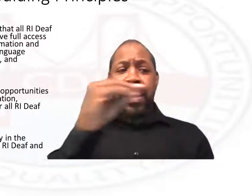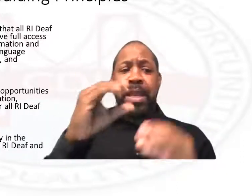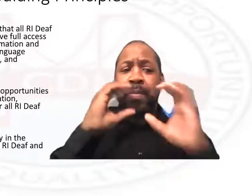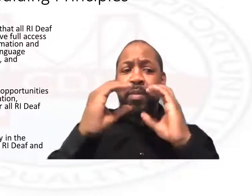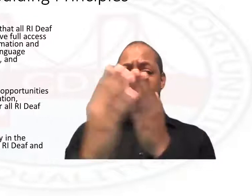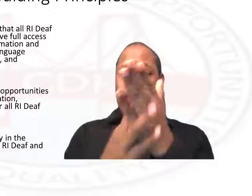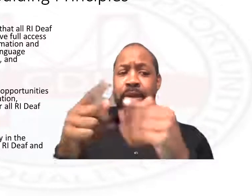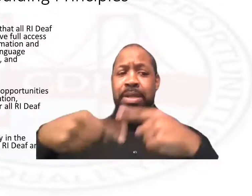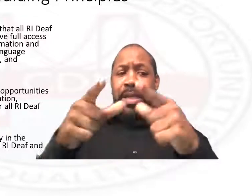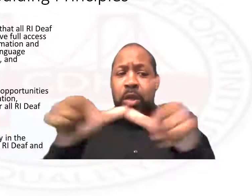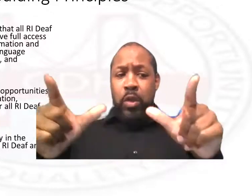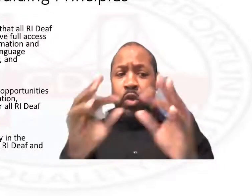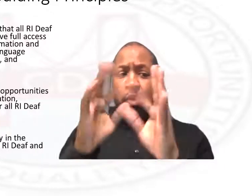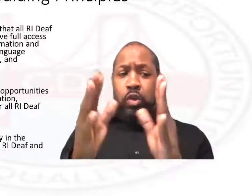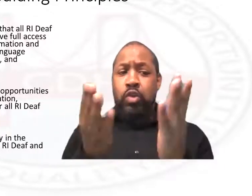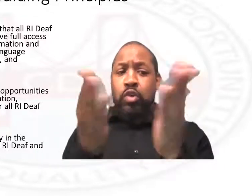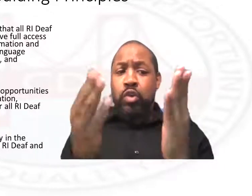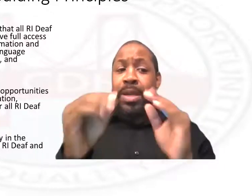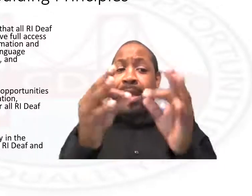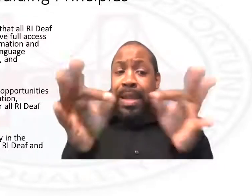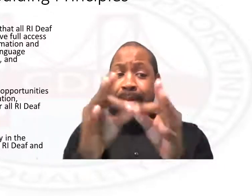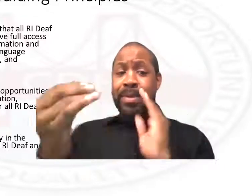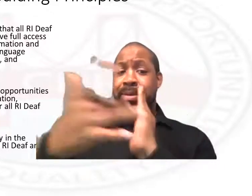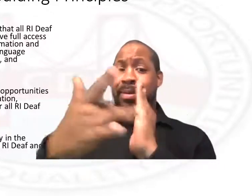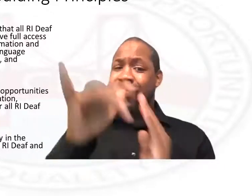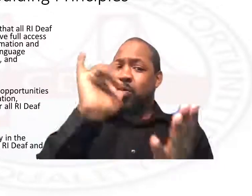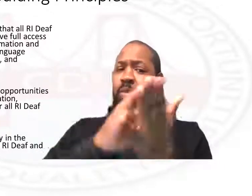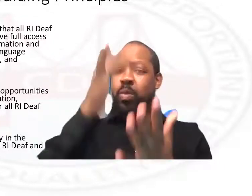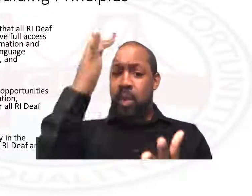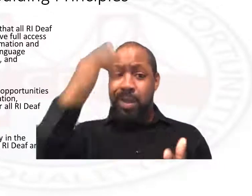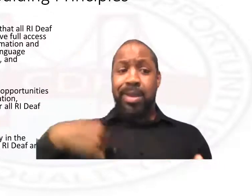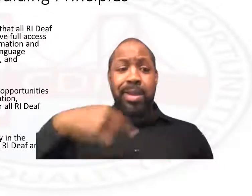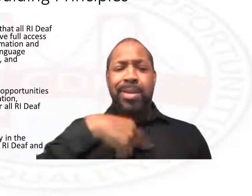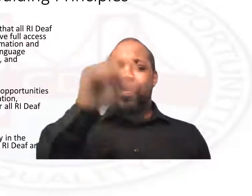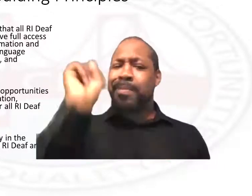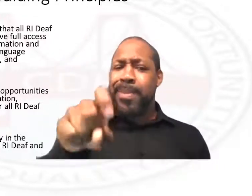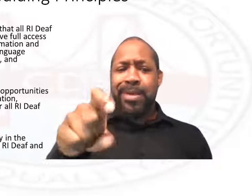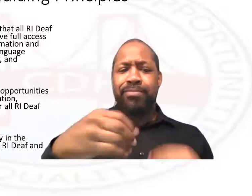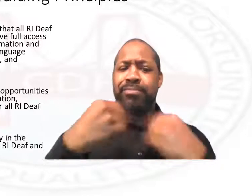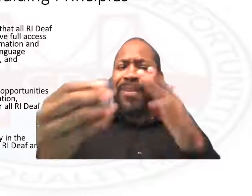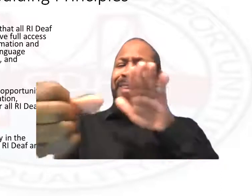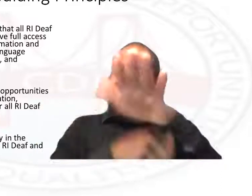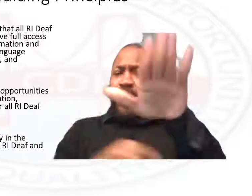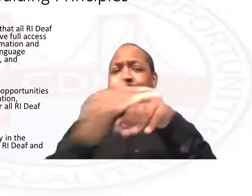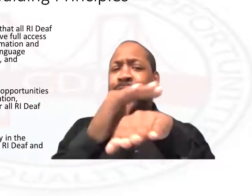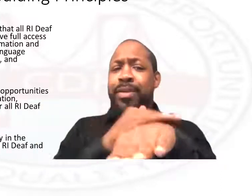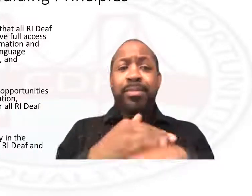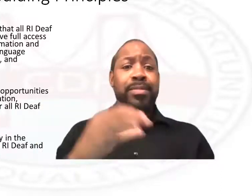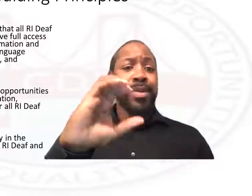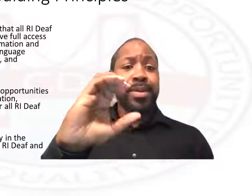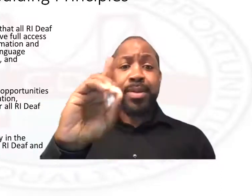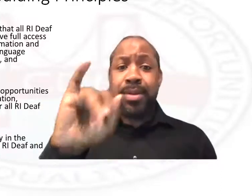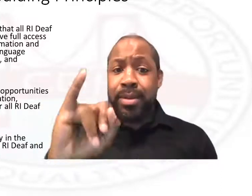Island deaf and hard of hearing citizens have full access to public audio and visual information and communication through sign language